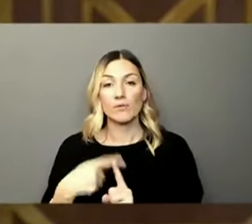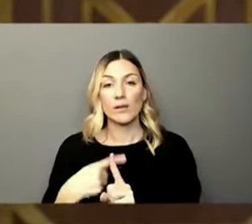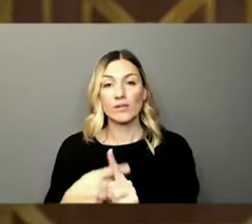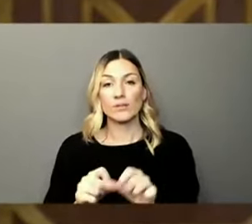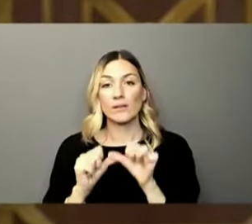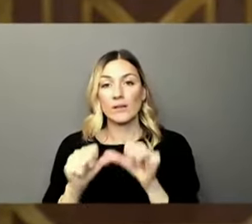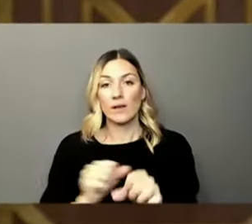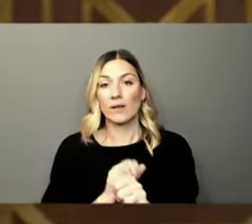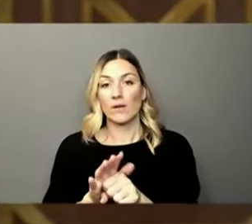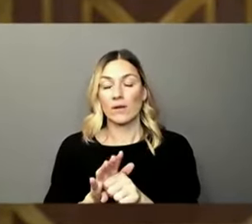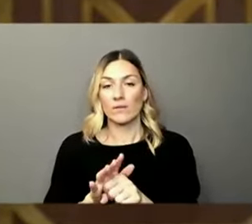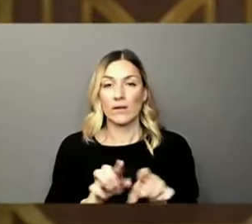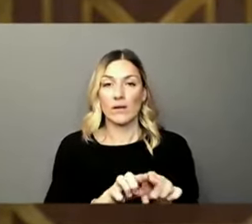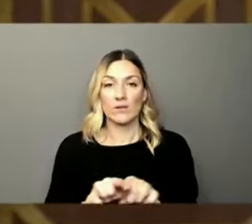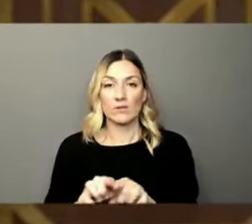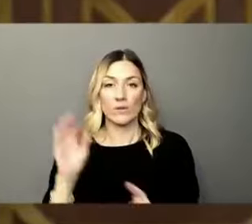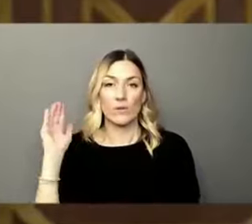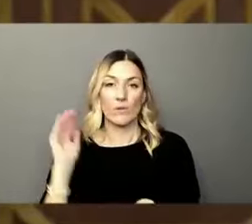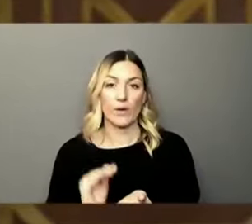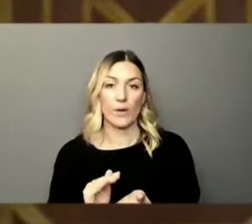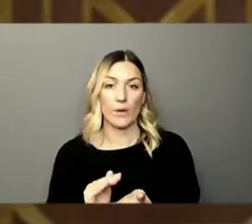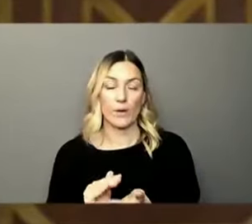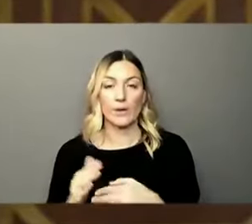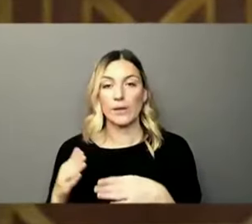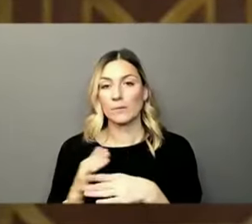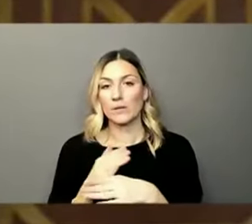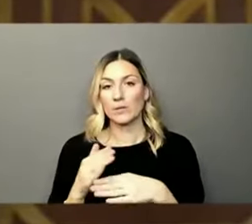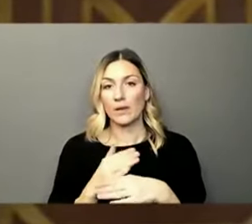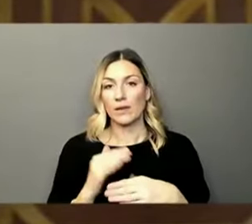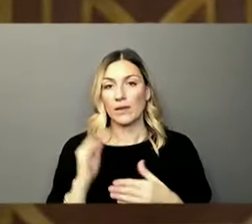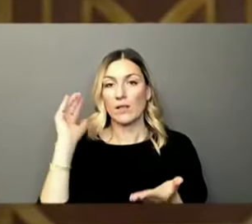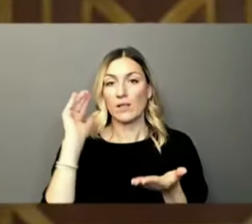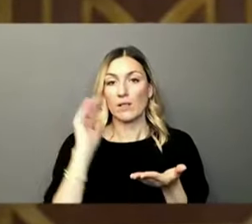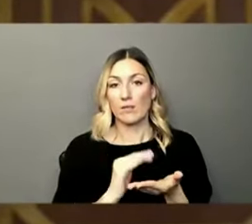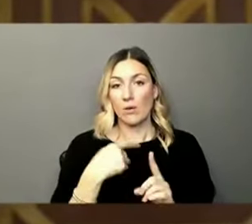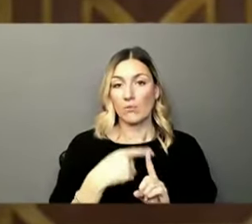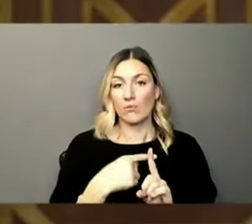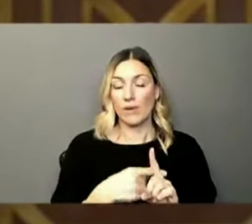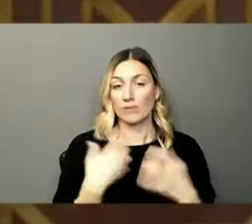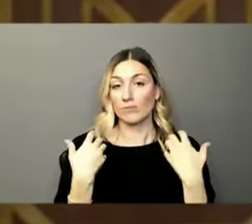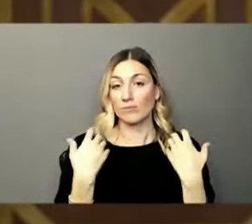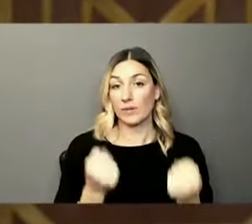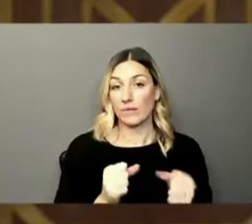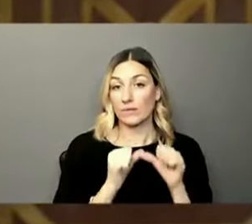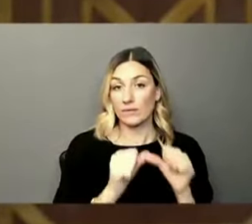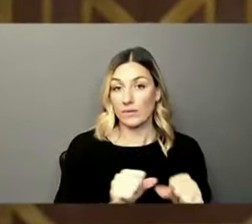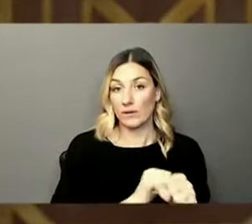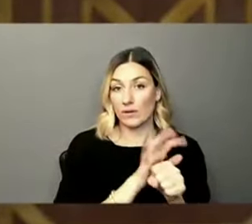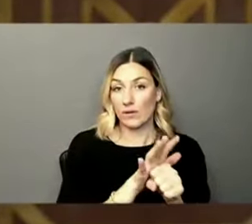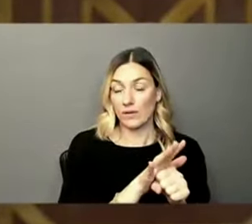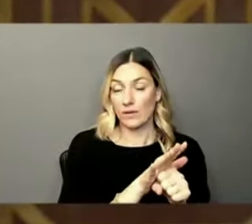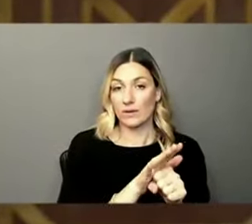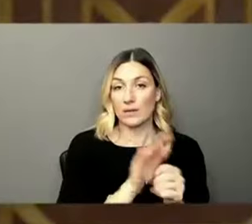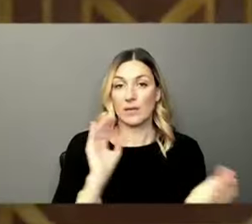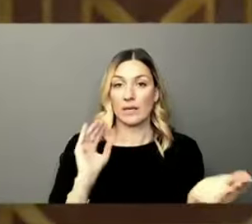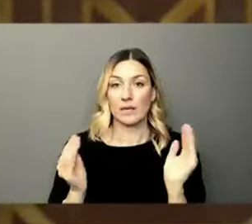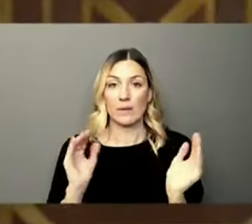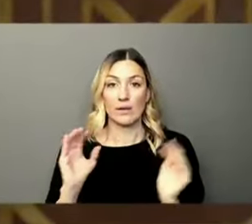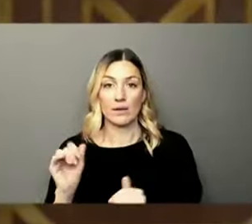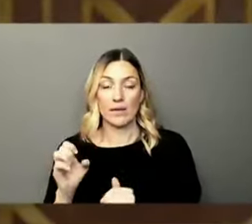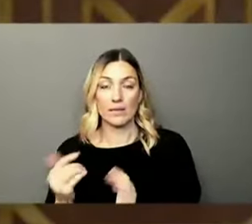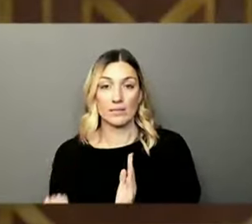are also low. Between low rates of recovery from long COVID and the cases that are due to